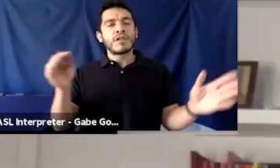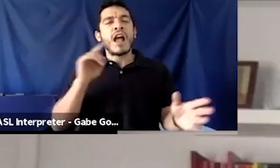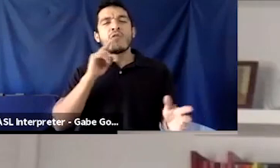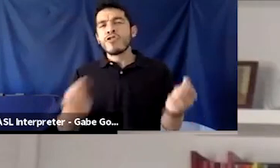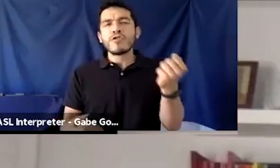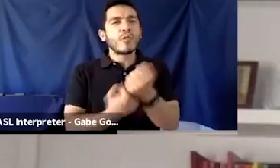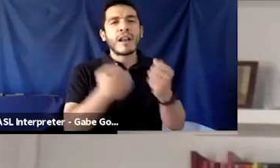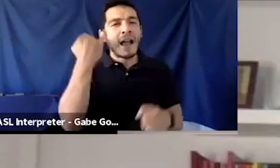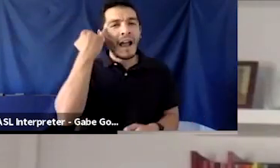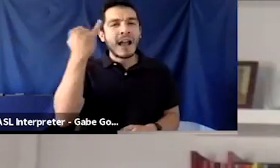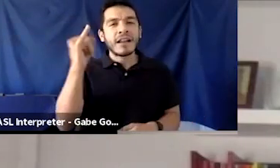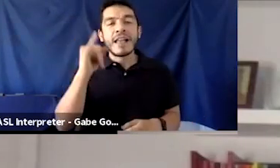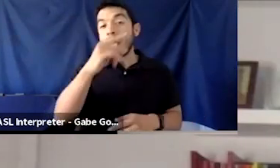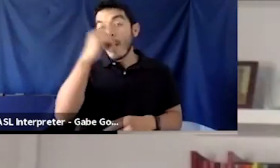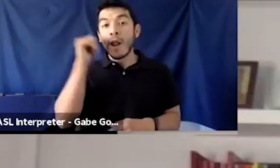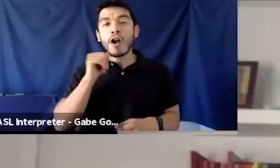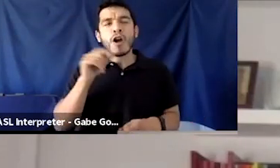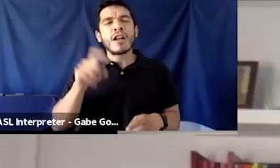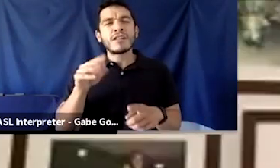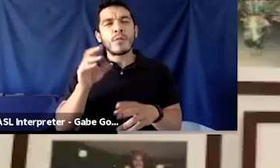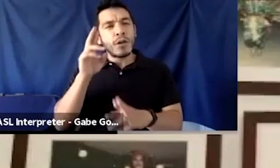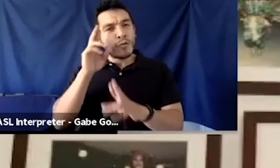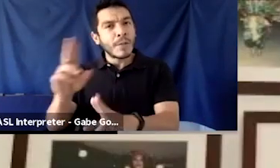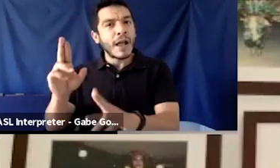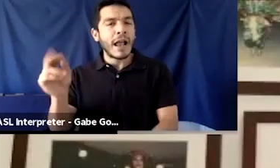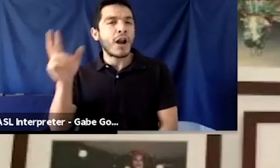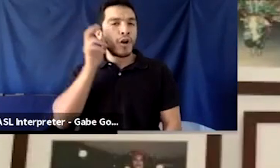be treated, respected and heard. Well, there